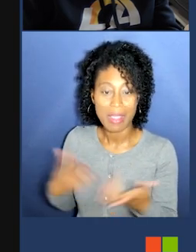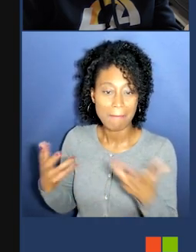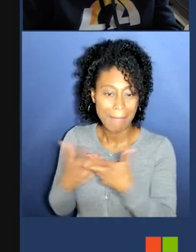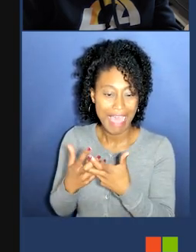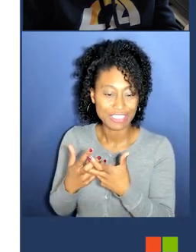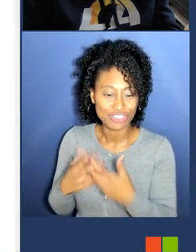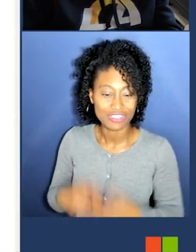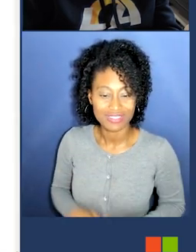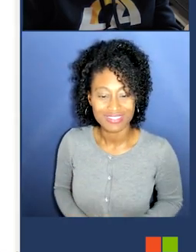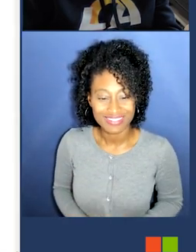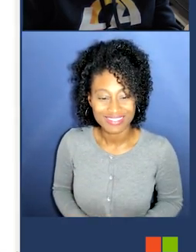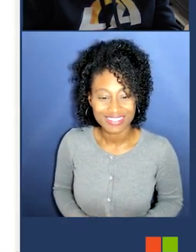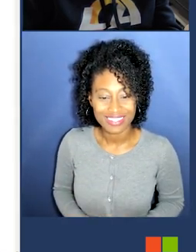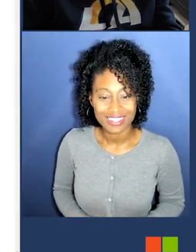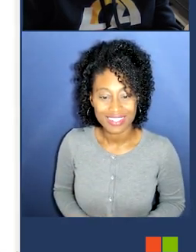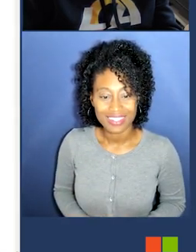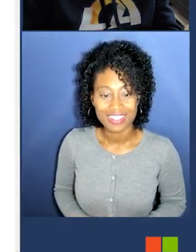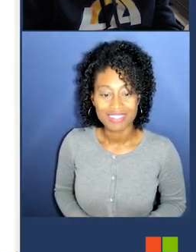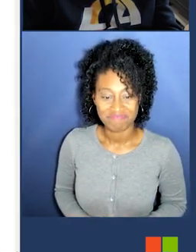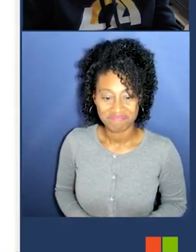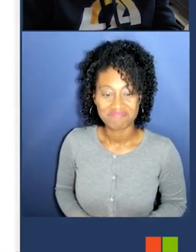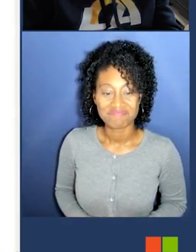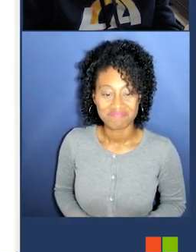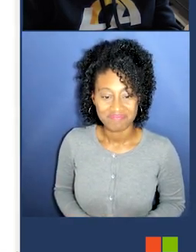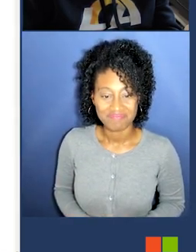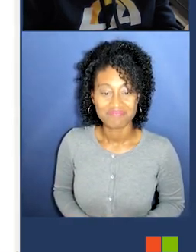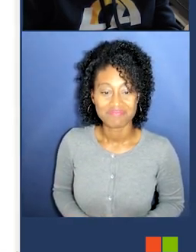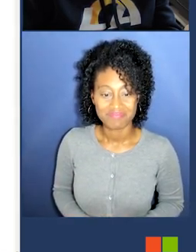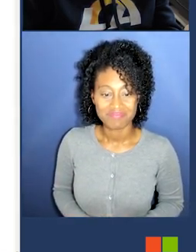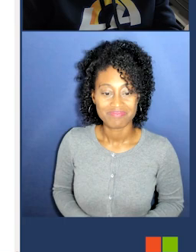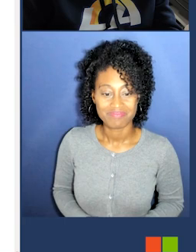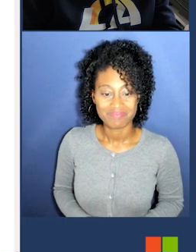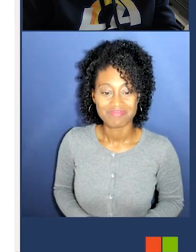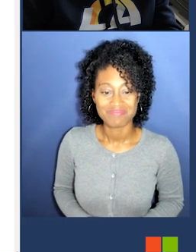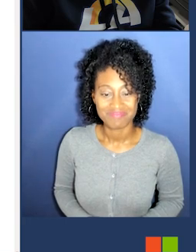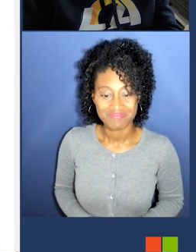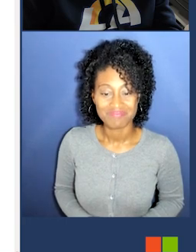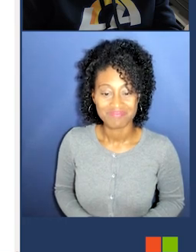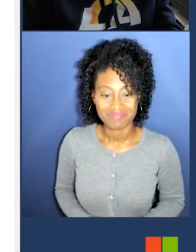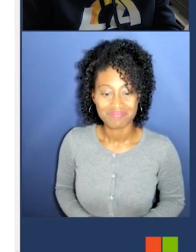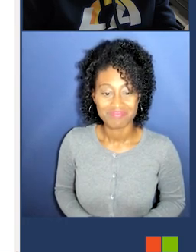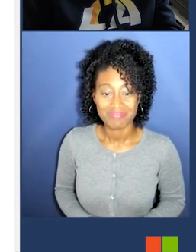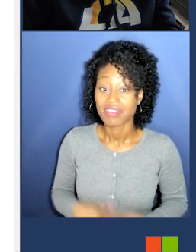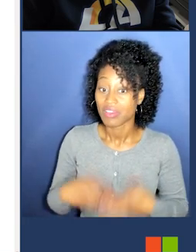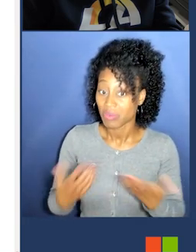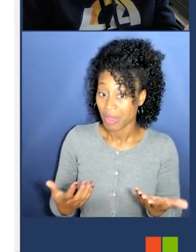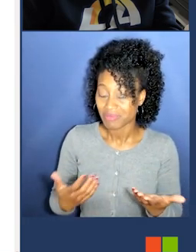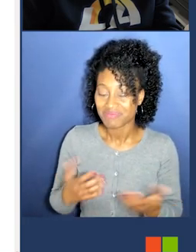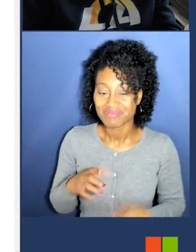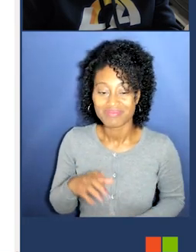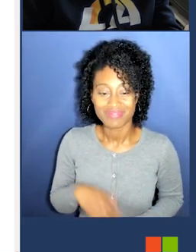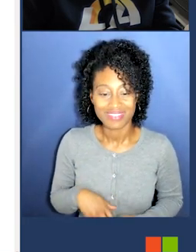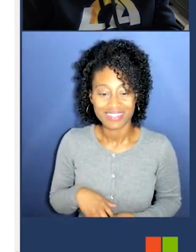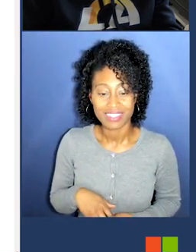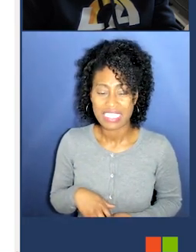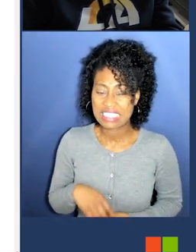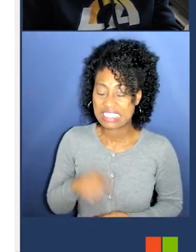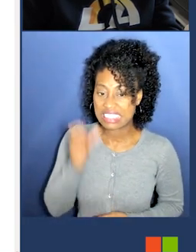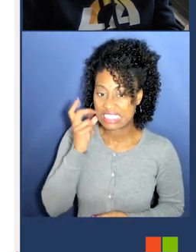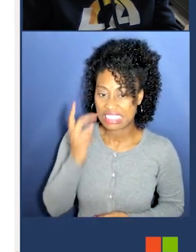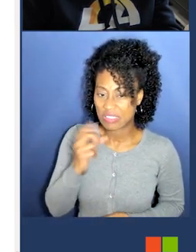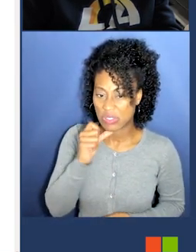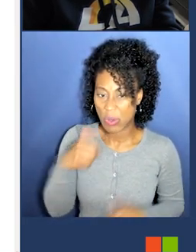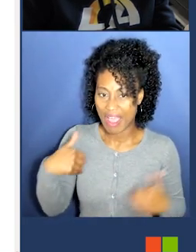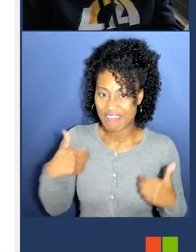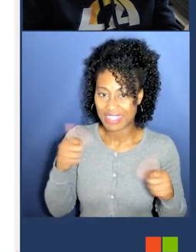here. So we'll put this into the data explorer. Okay, we don't have